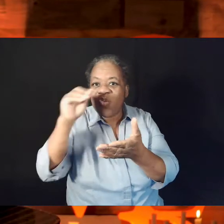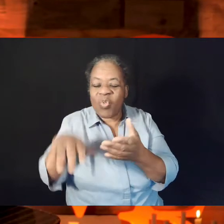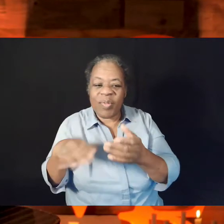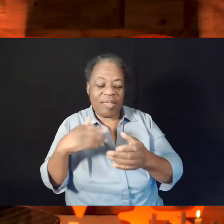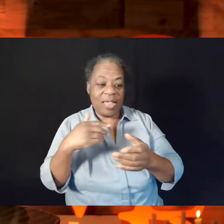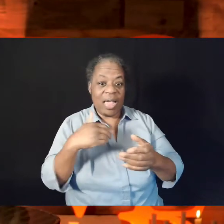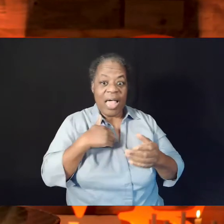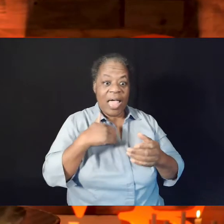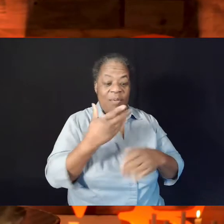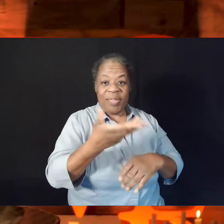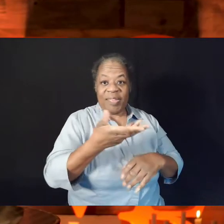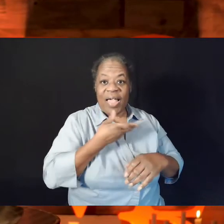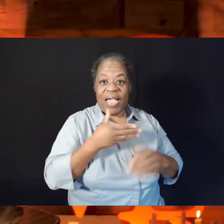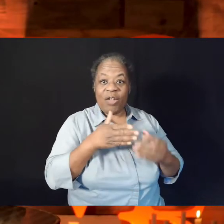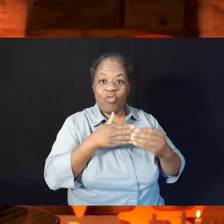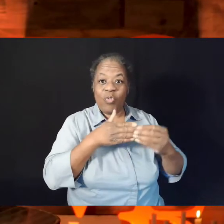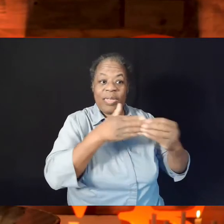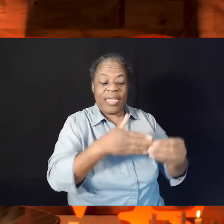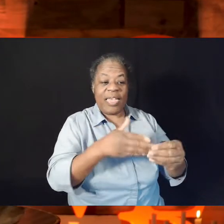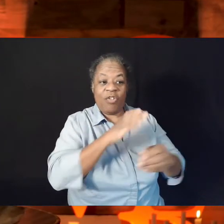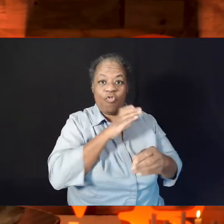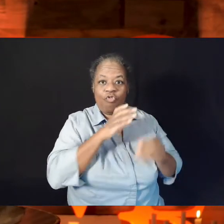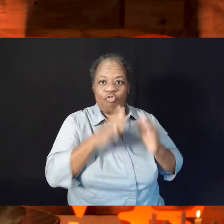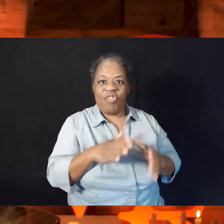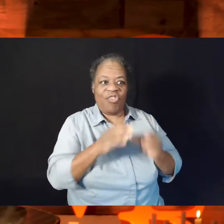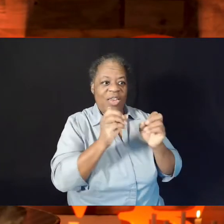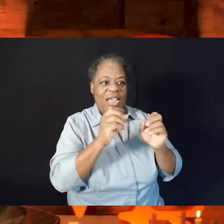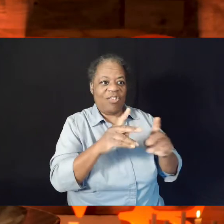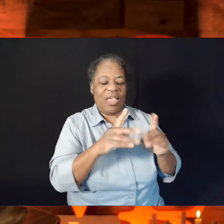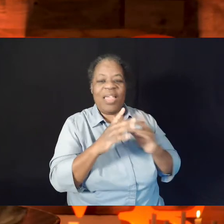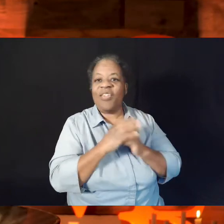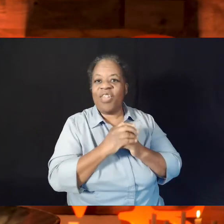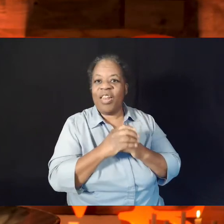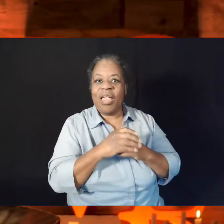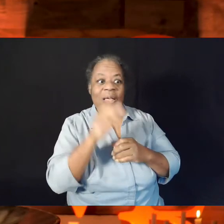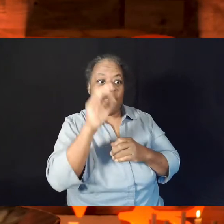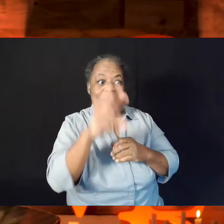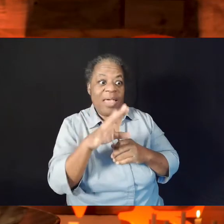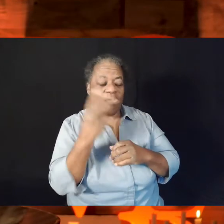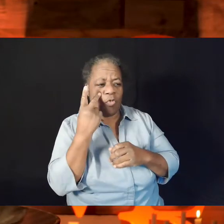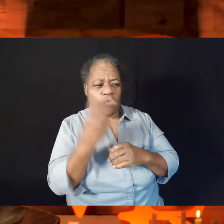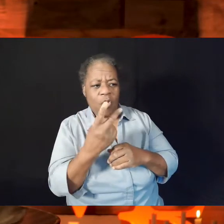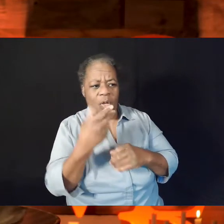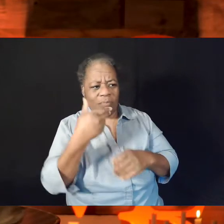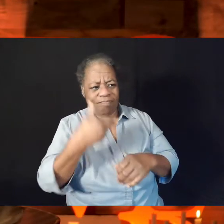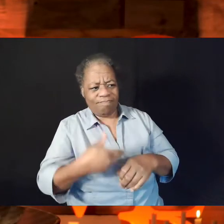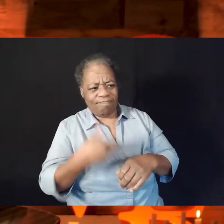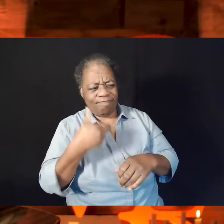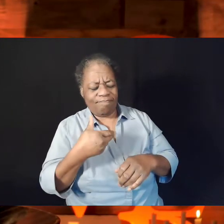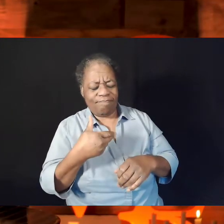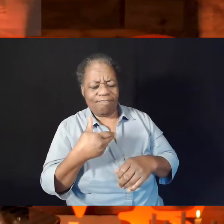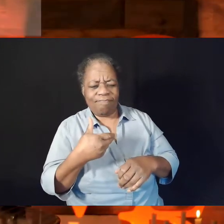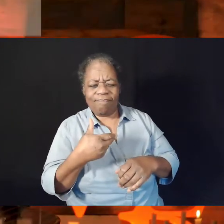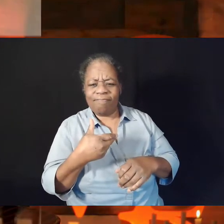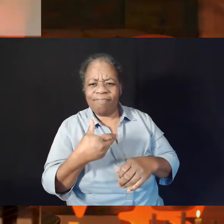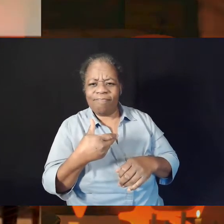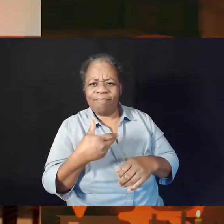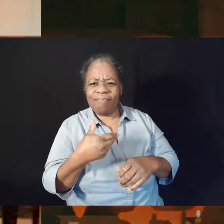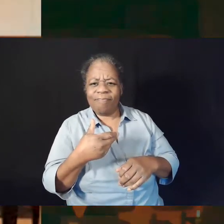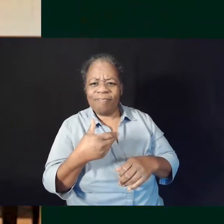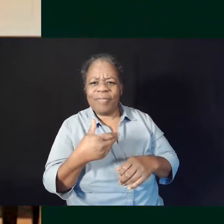ministry, but after a few years, the pastors with whom I worked saw more in me than I had. My friend,